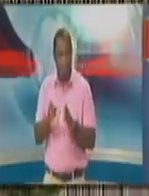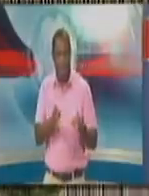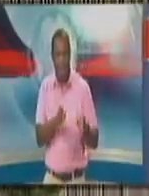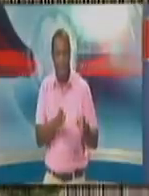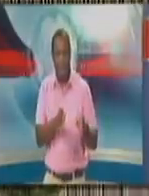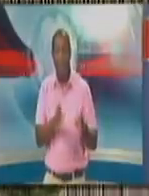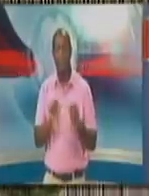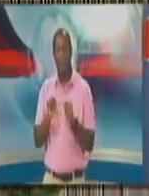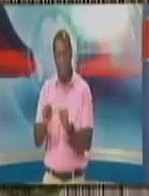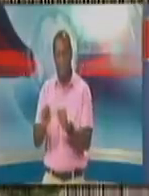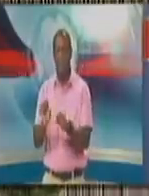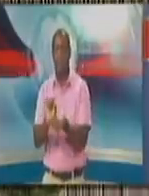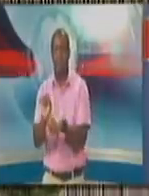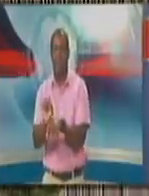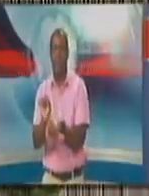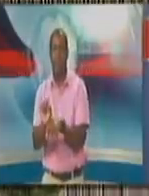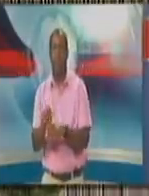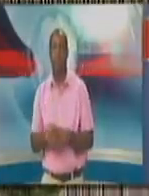91.9.